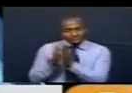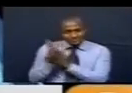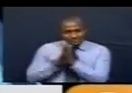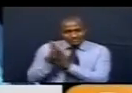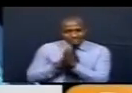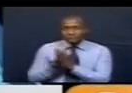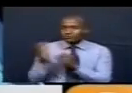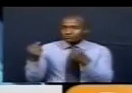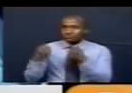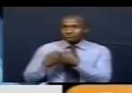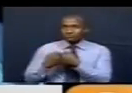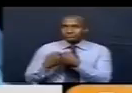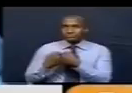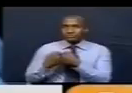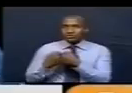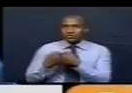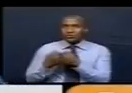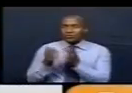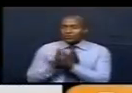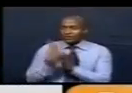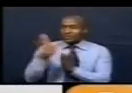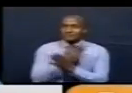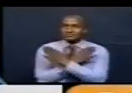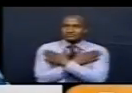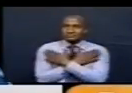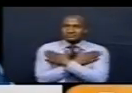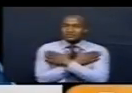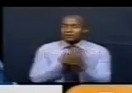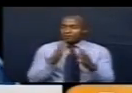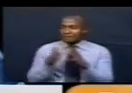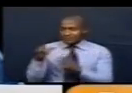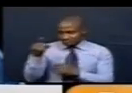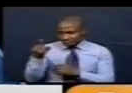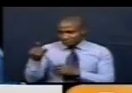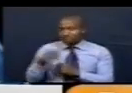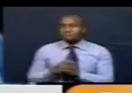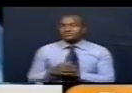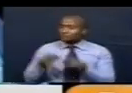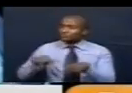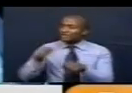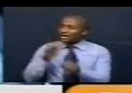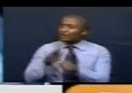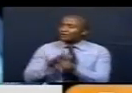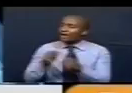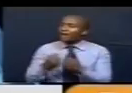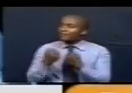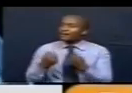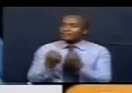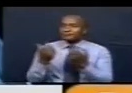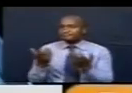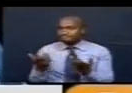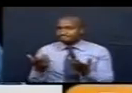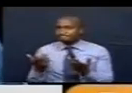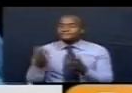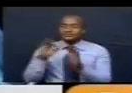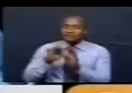out with their colleagues in the party primaries today. A lot happening in terms of vote counting